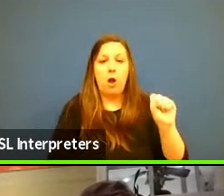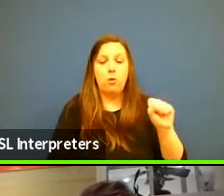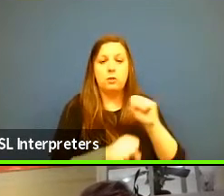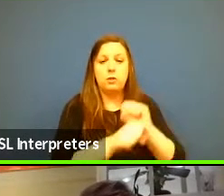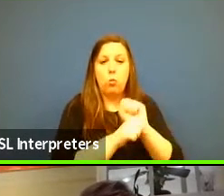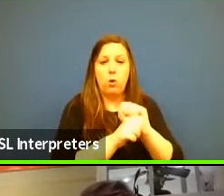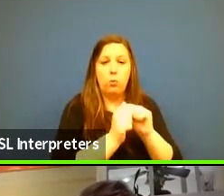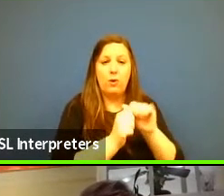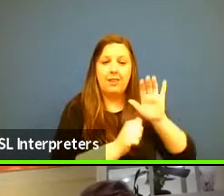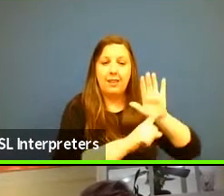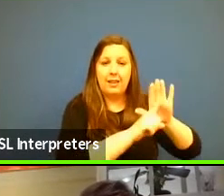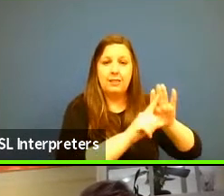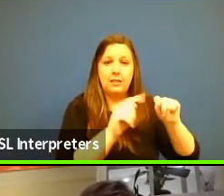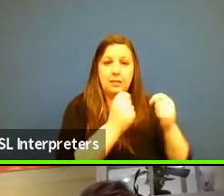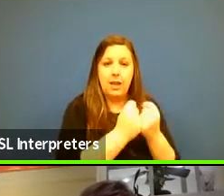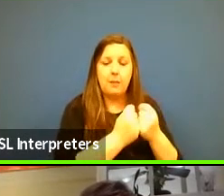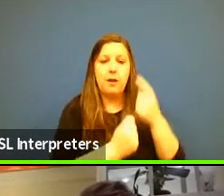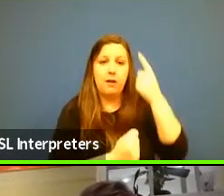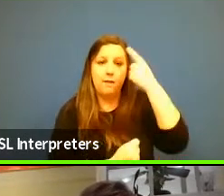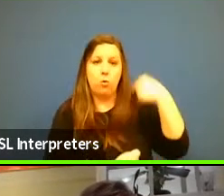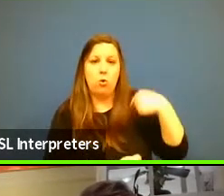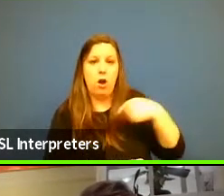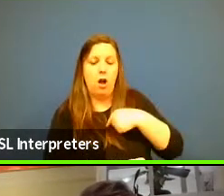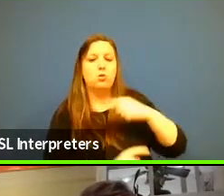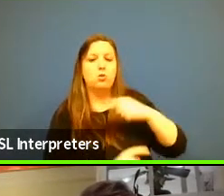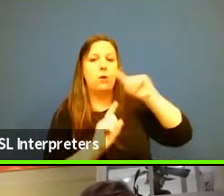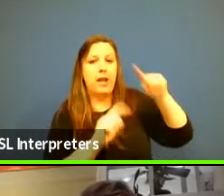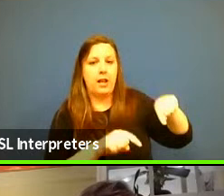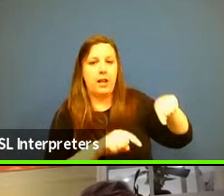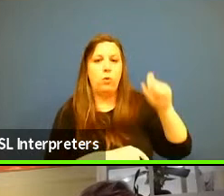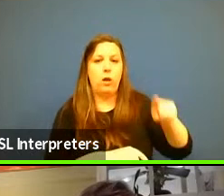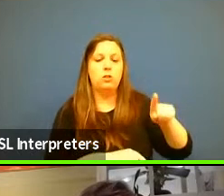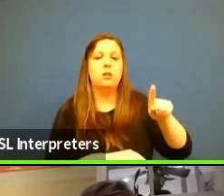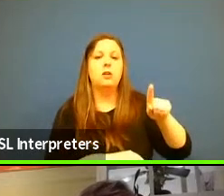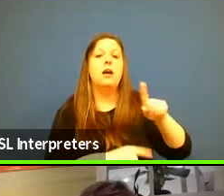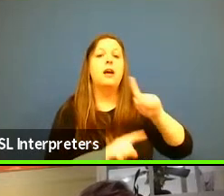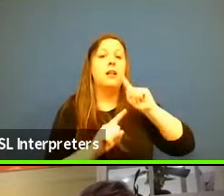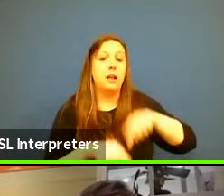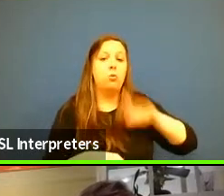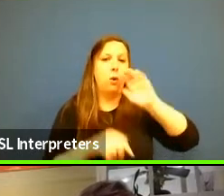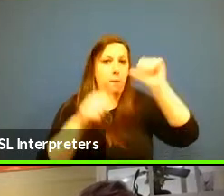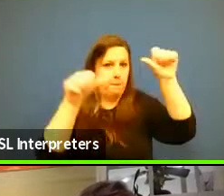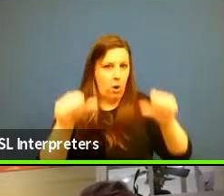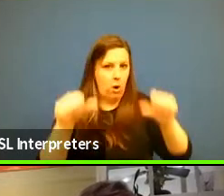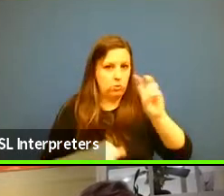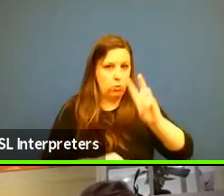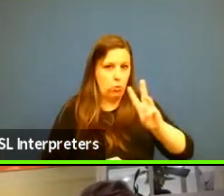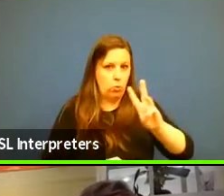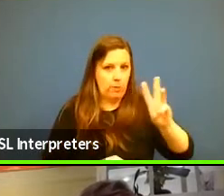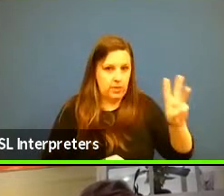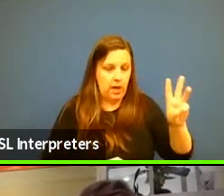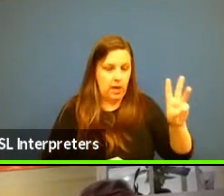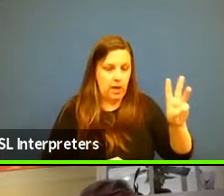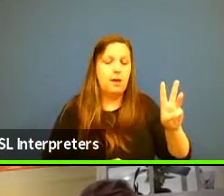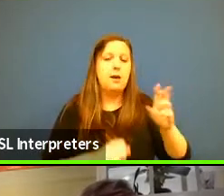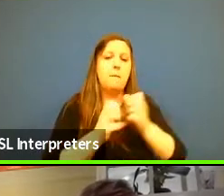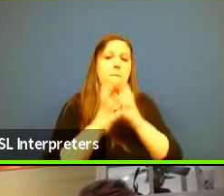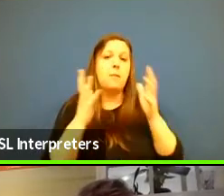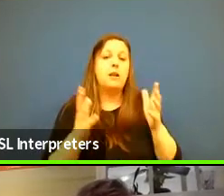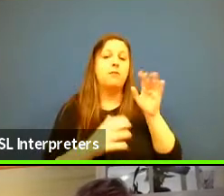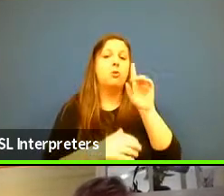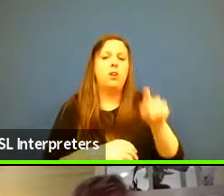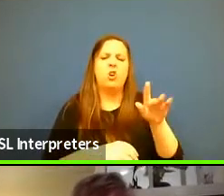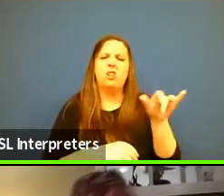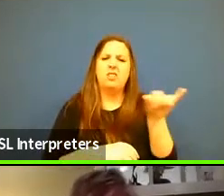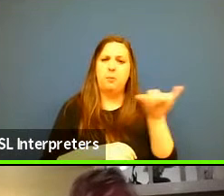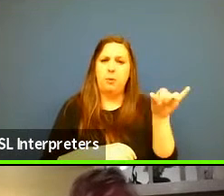those questions, and we will post those responses on our website. Many of the questions are very similar in content, and so